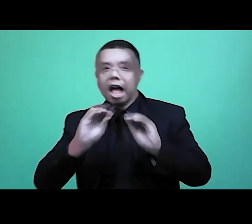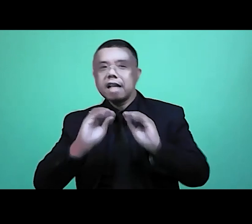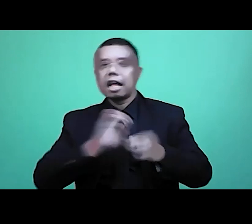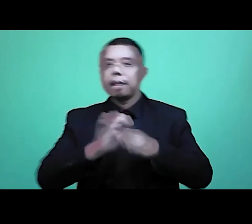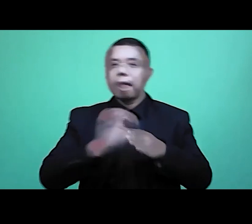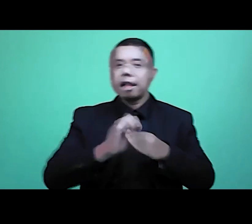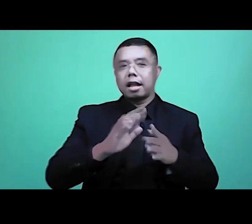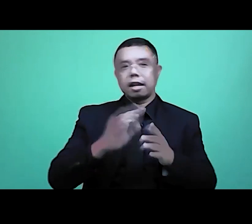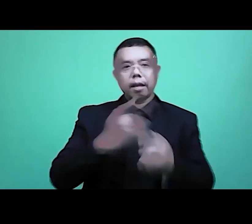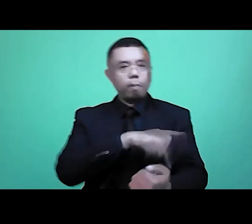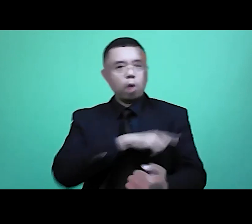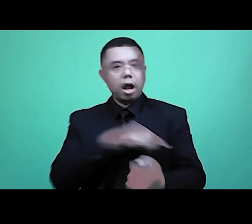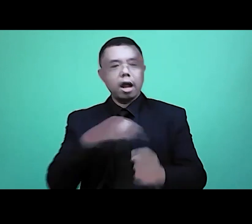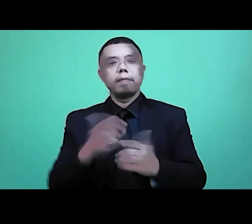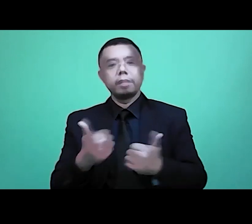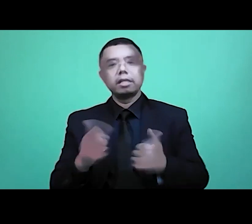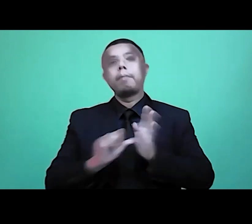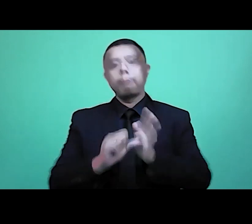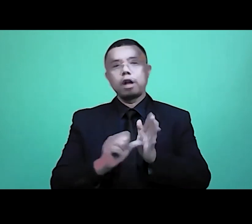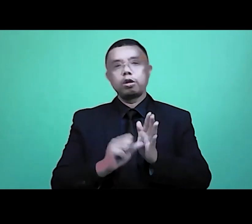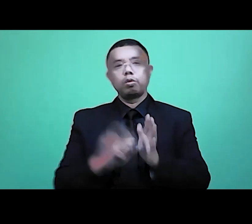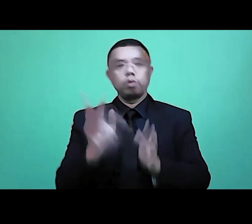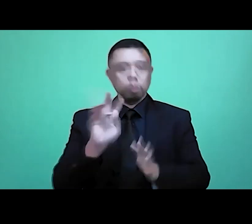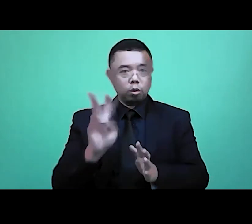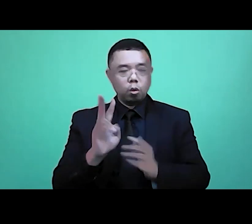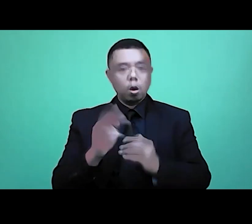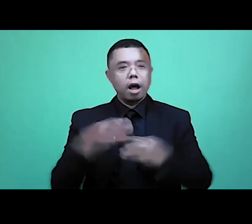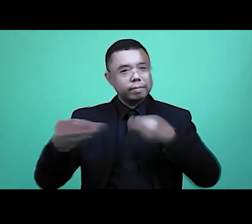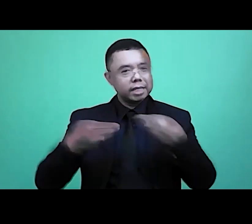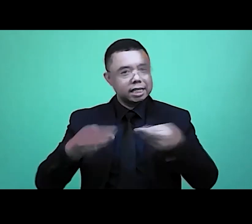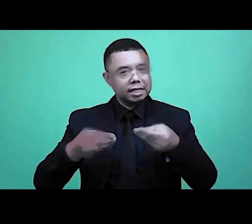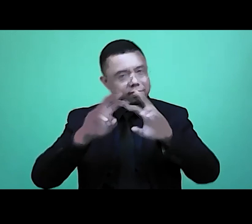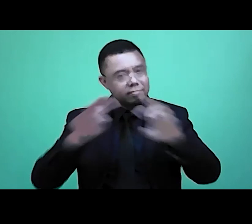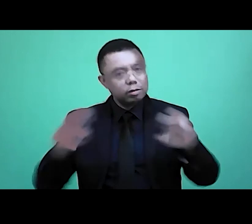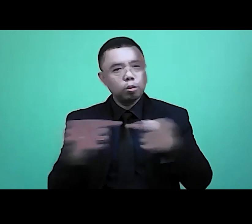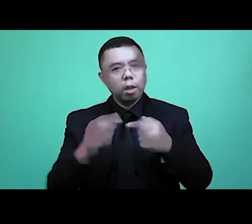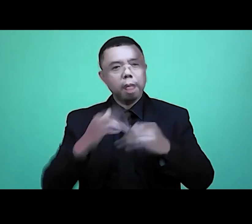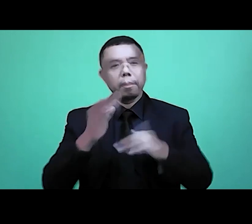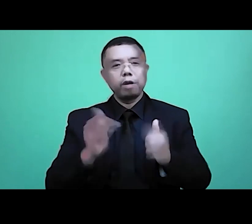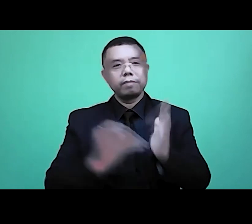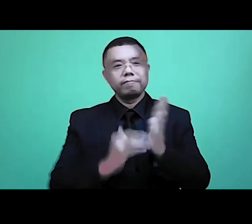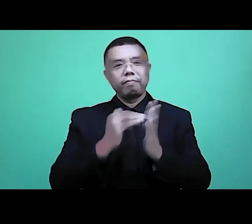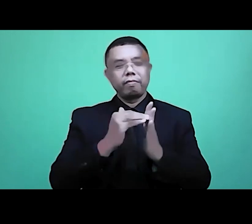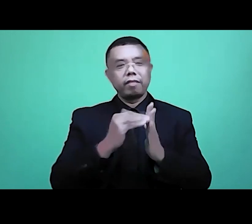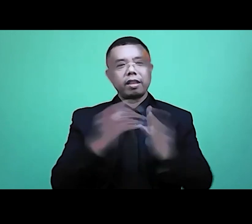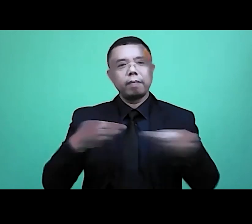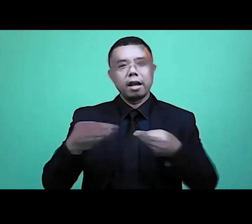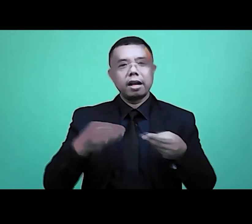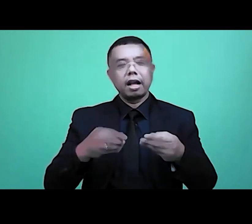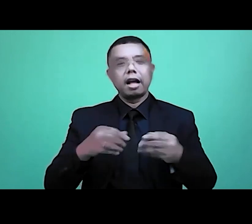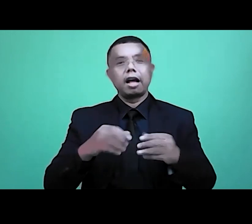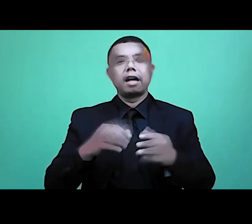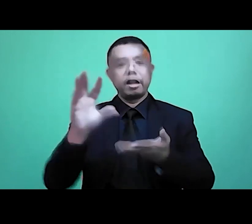countries explore deeper partnerships to boost our bilateral trade and investment. And as borders reopen, there is